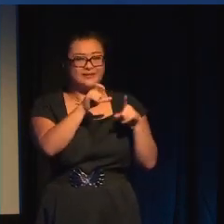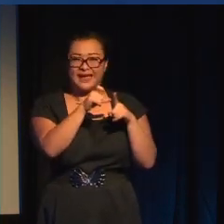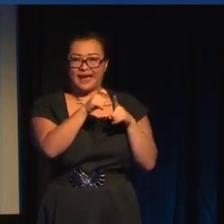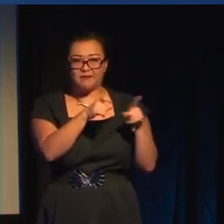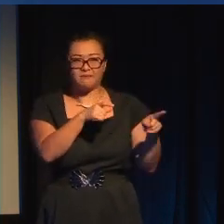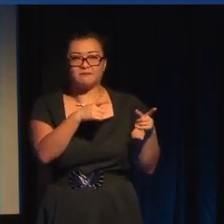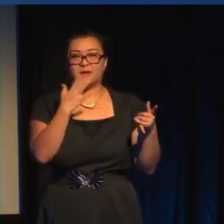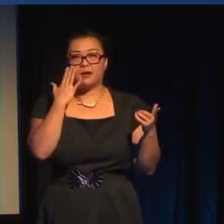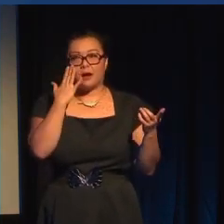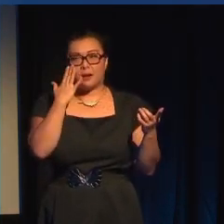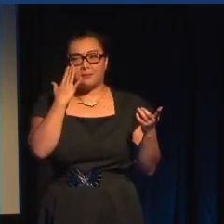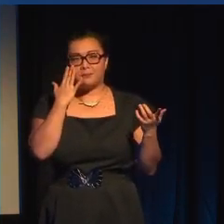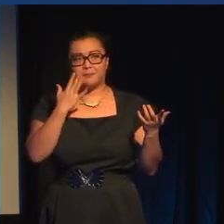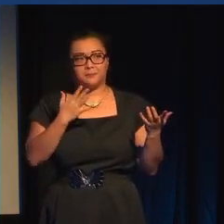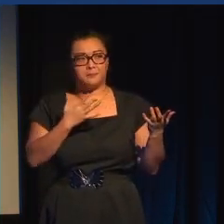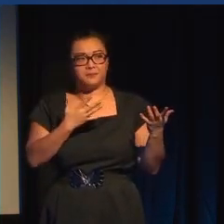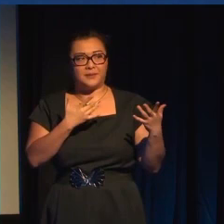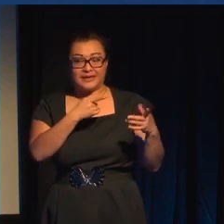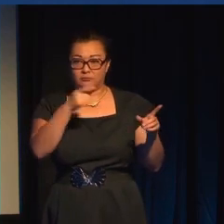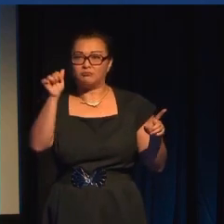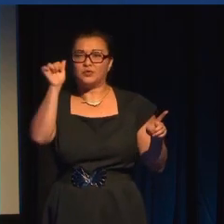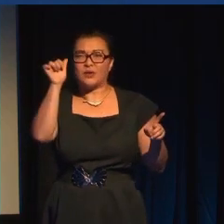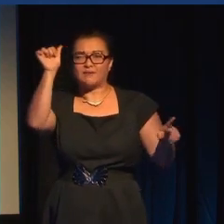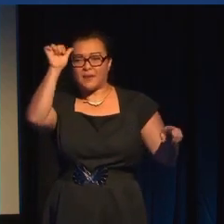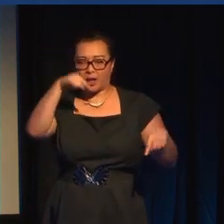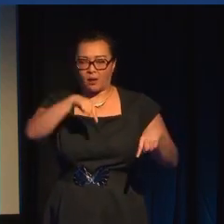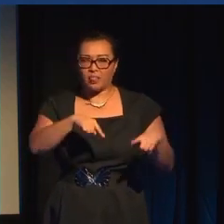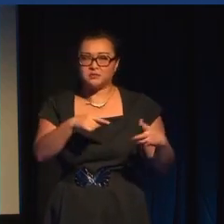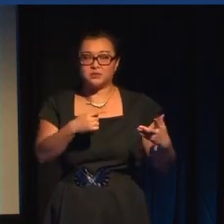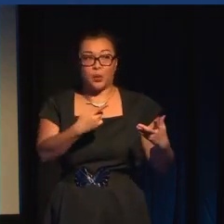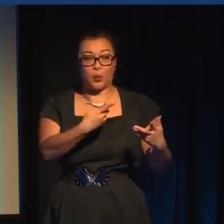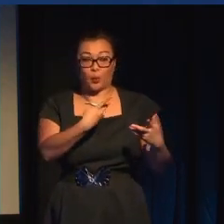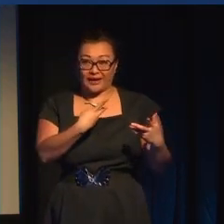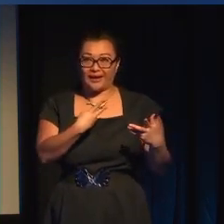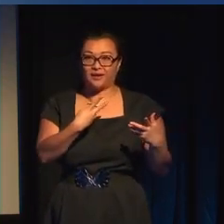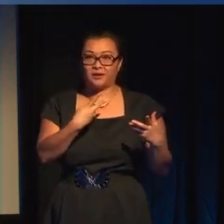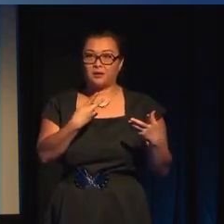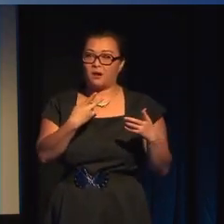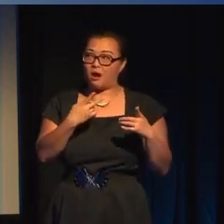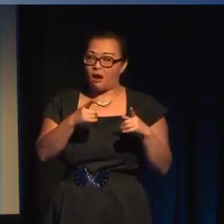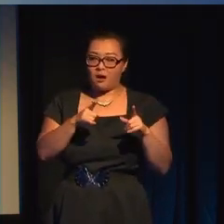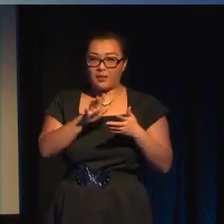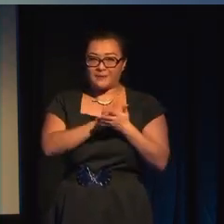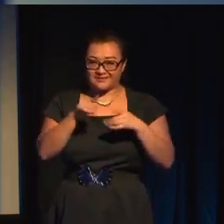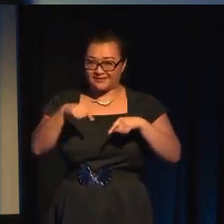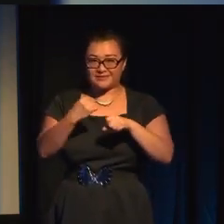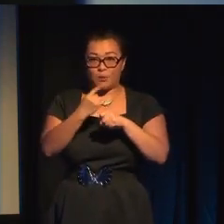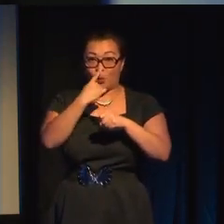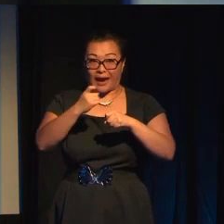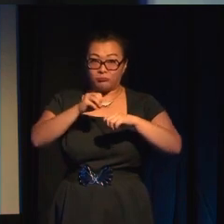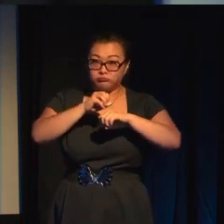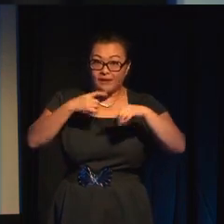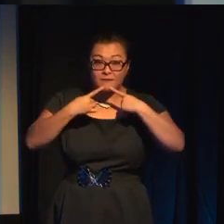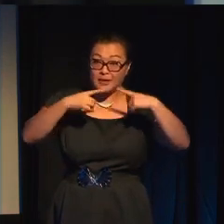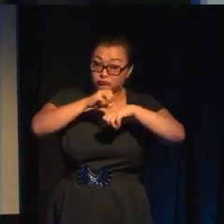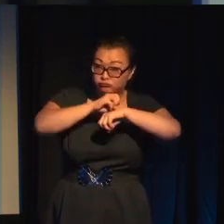minutes, and we are conveying it through a motion comic. And so that was the reason